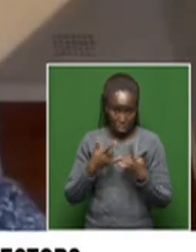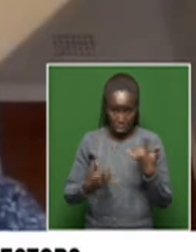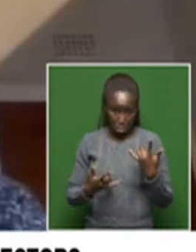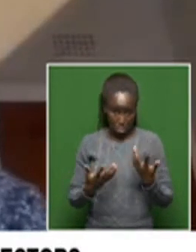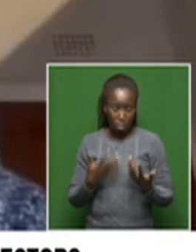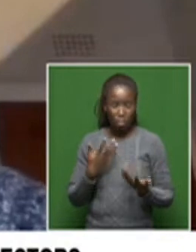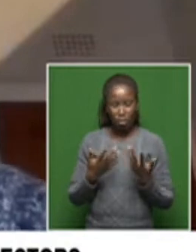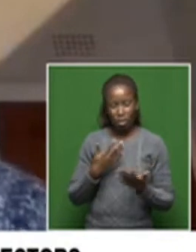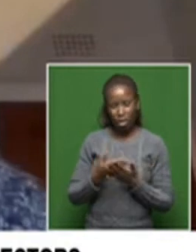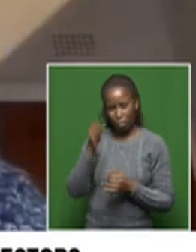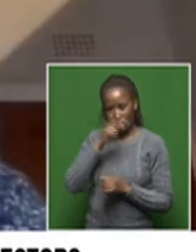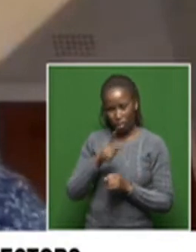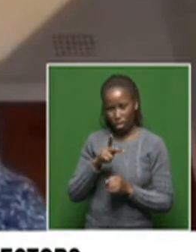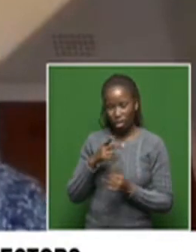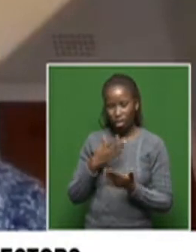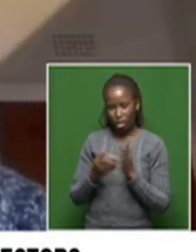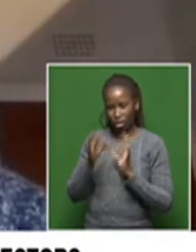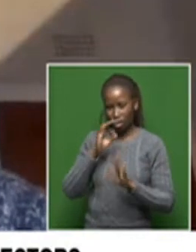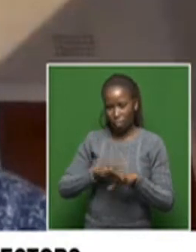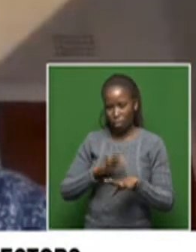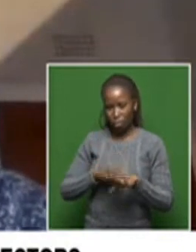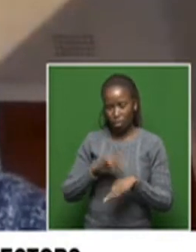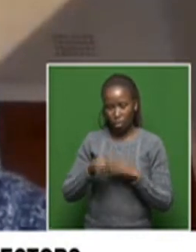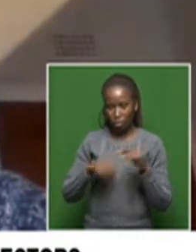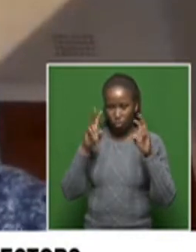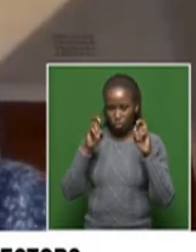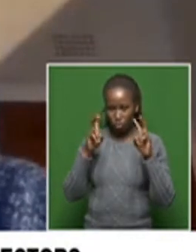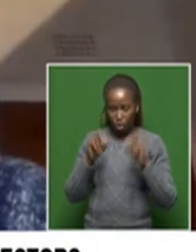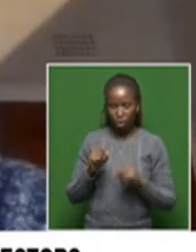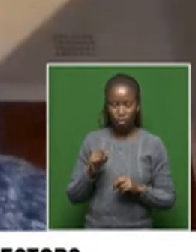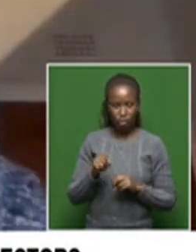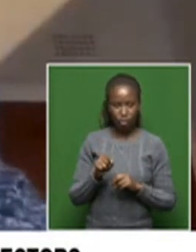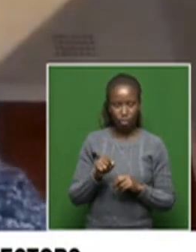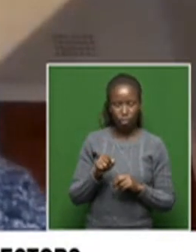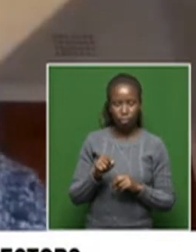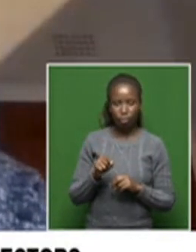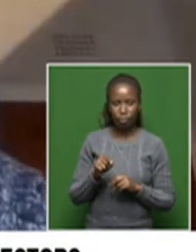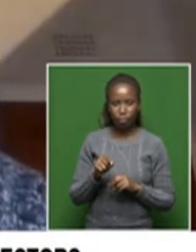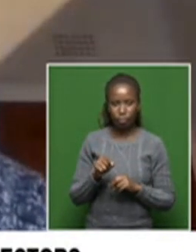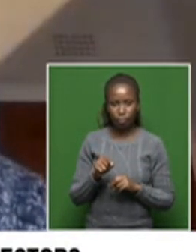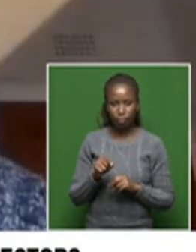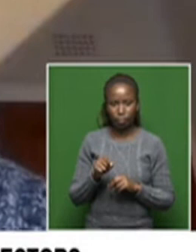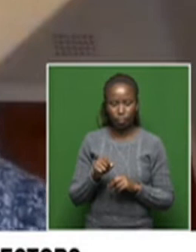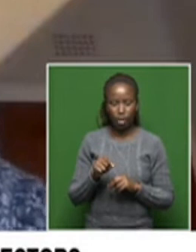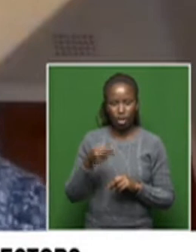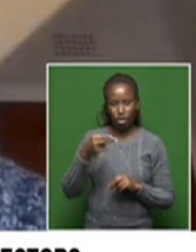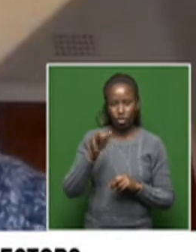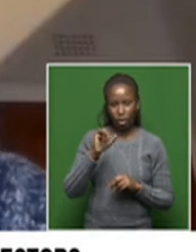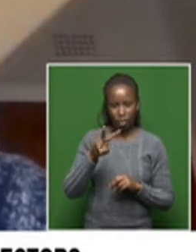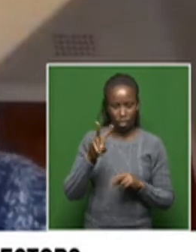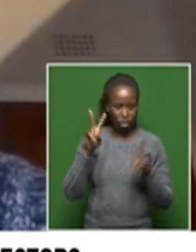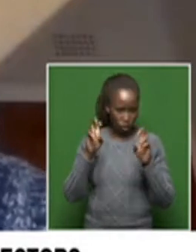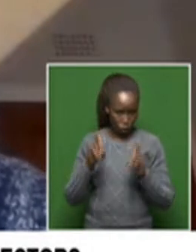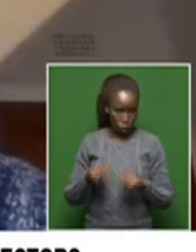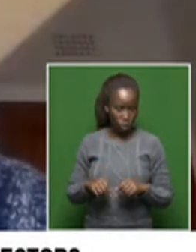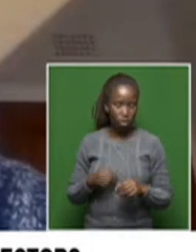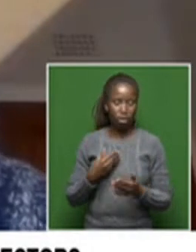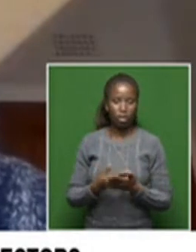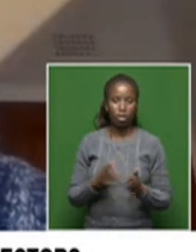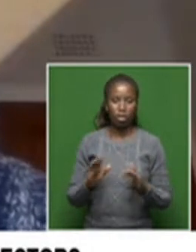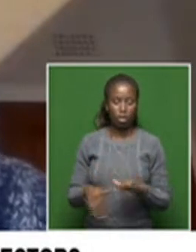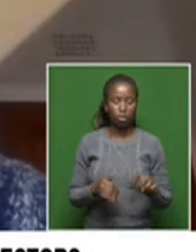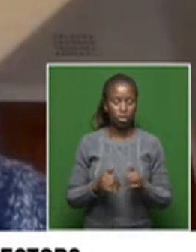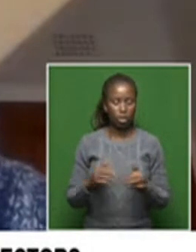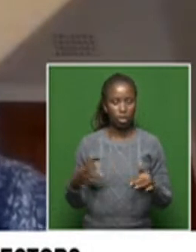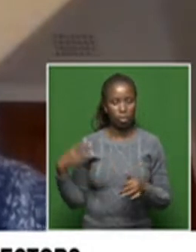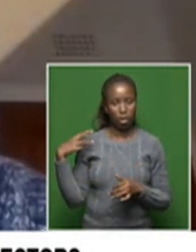maybe you can come back and talk about that AD5 component and the issues that it poses in terms of HIV. But let me start with the minister.